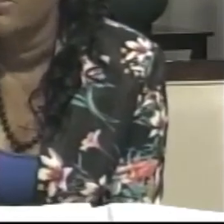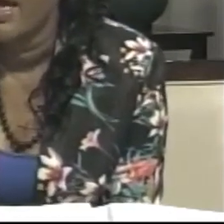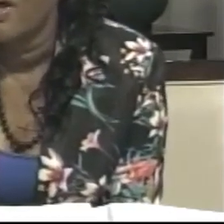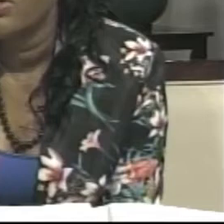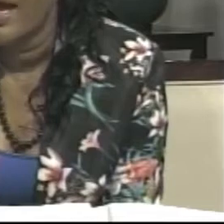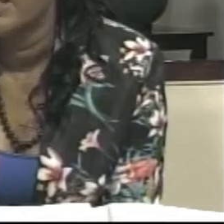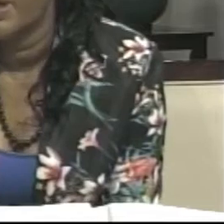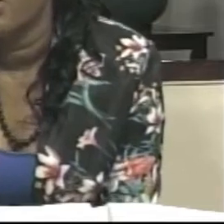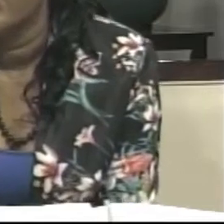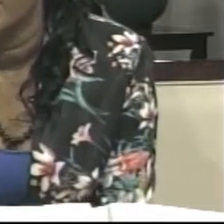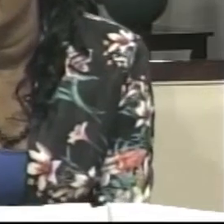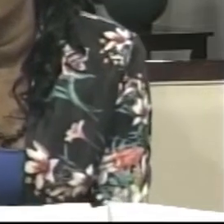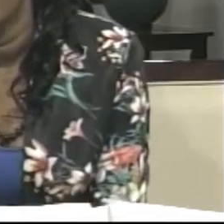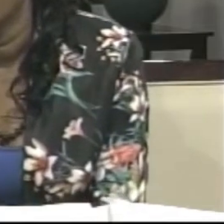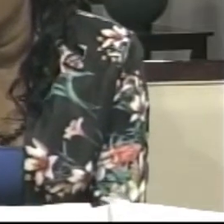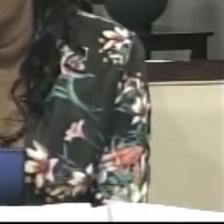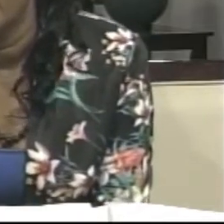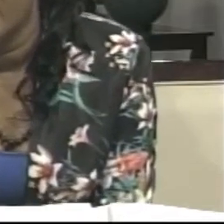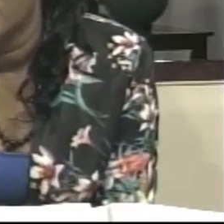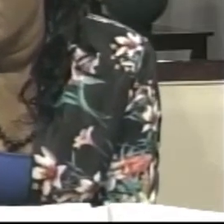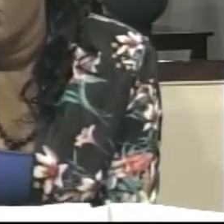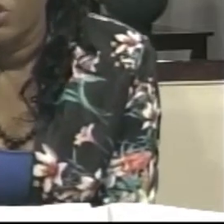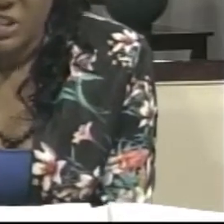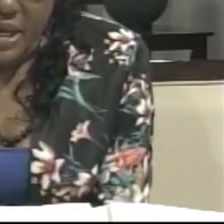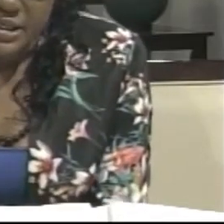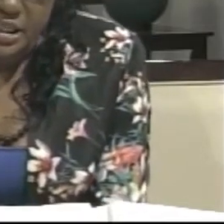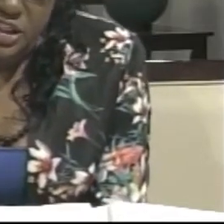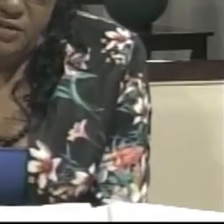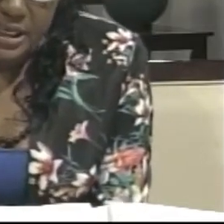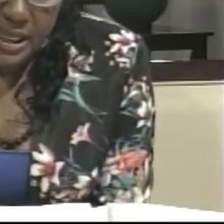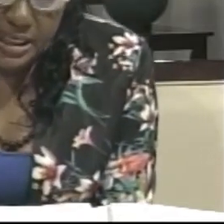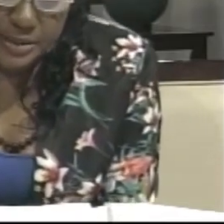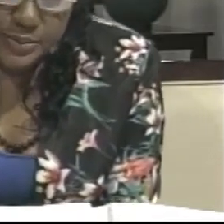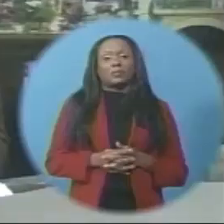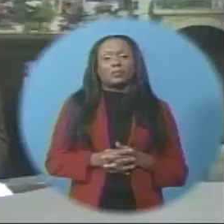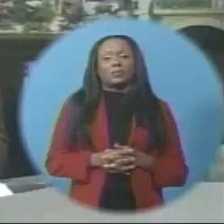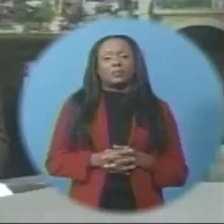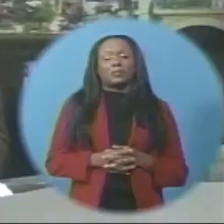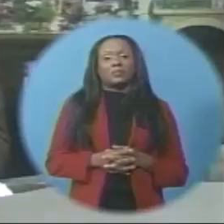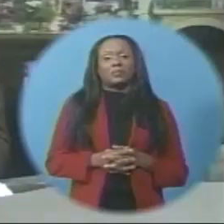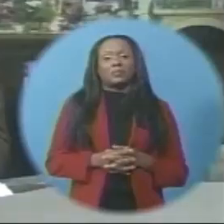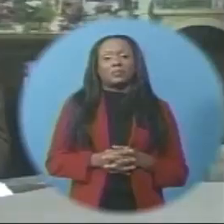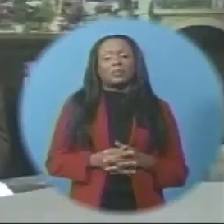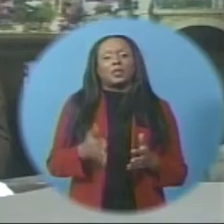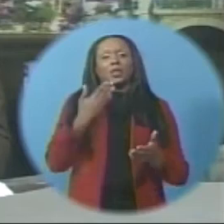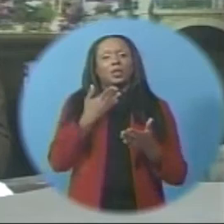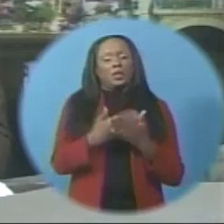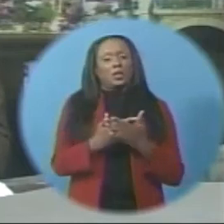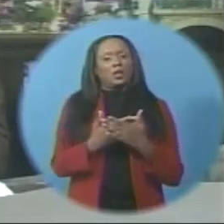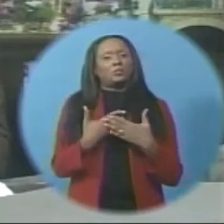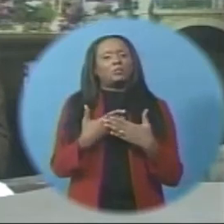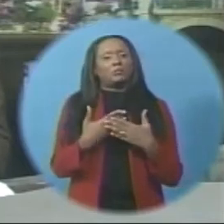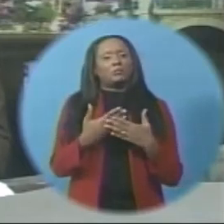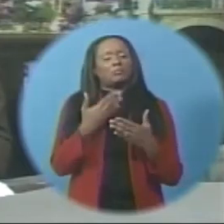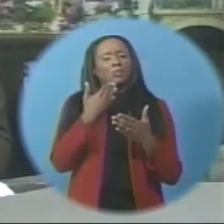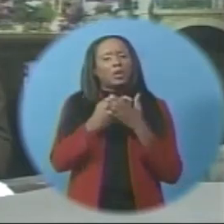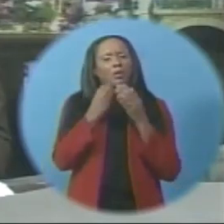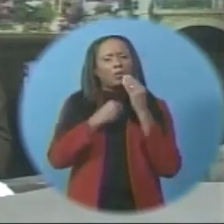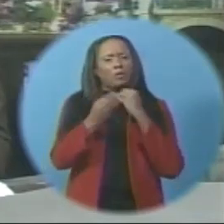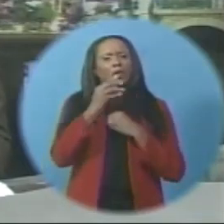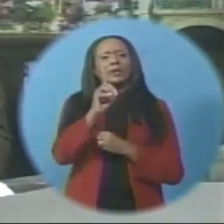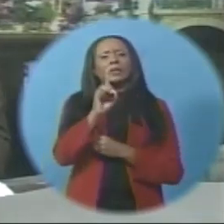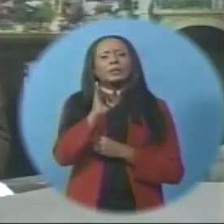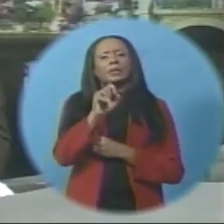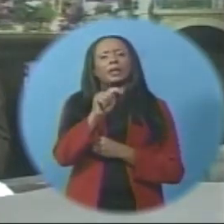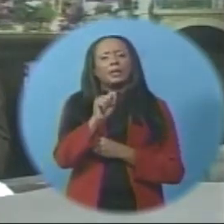hand with every aspect of their lives that would be touched with respect to HIV and AIDS. Wholesome diets, once commonplace in